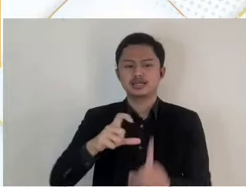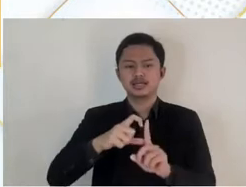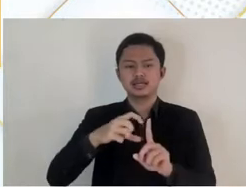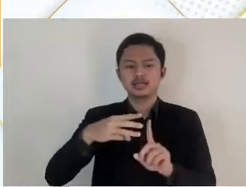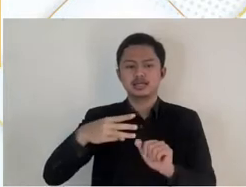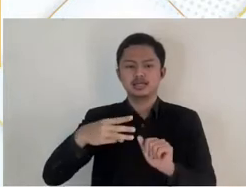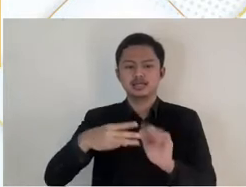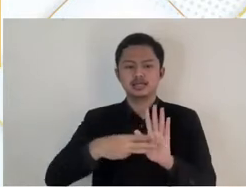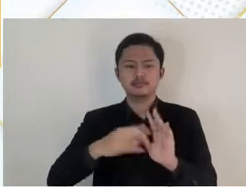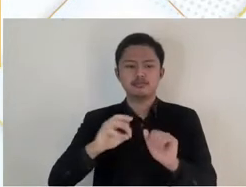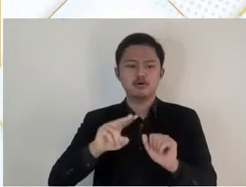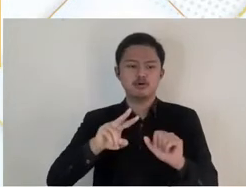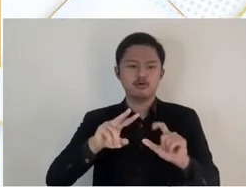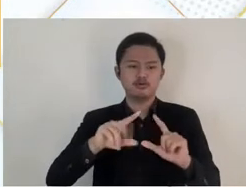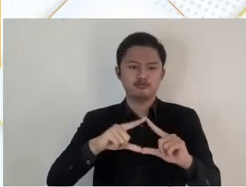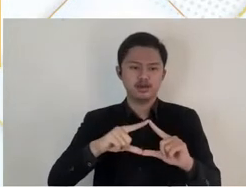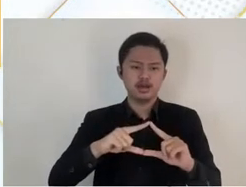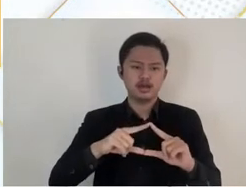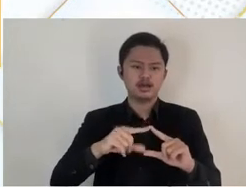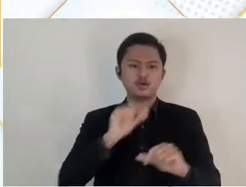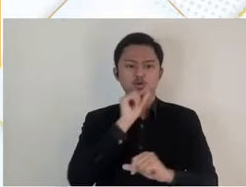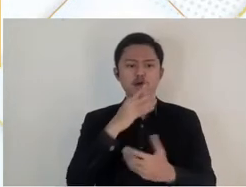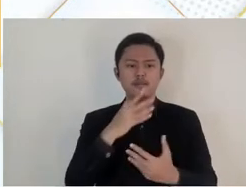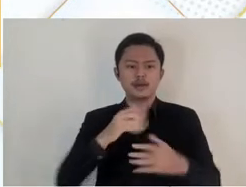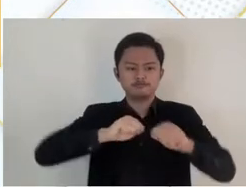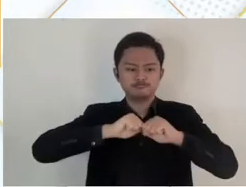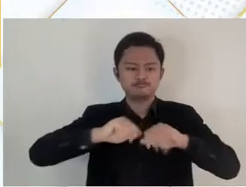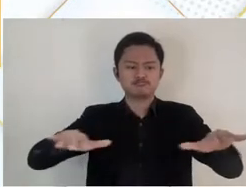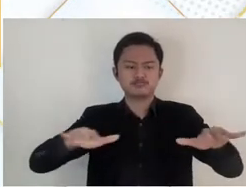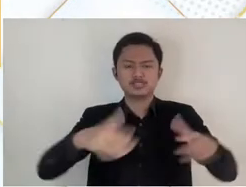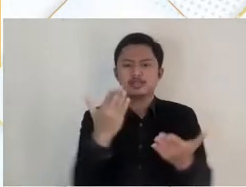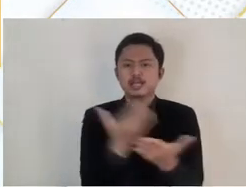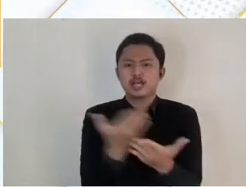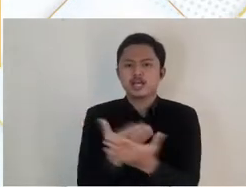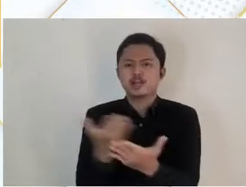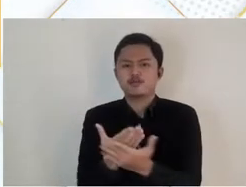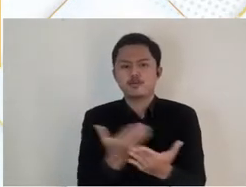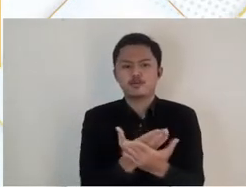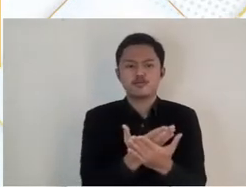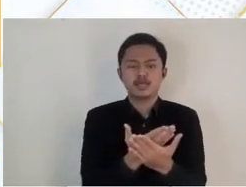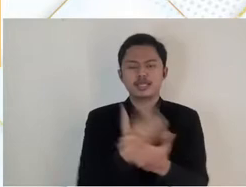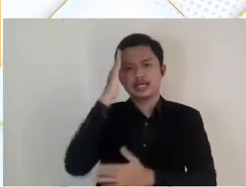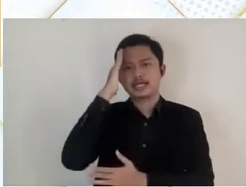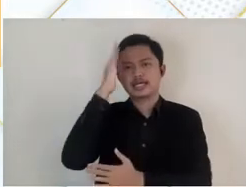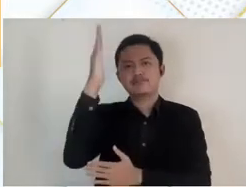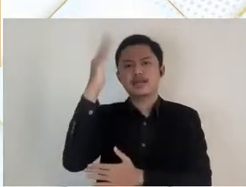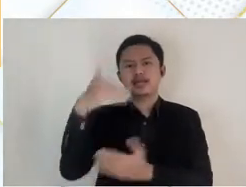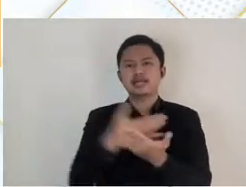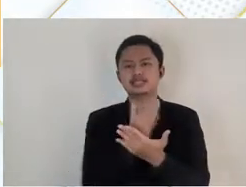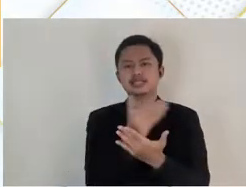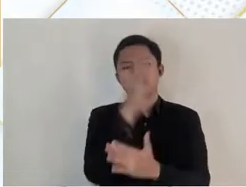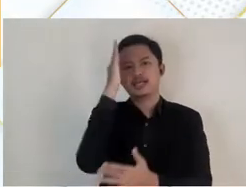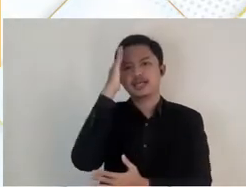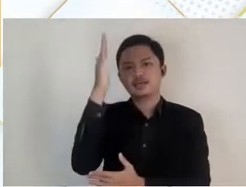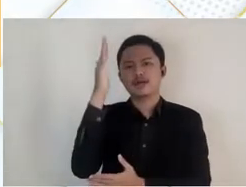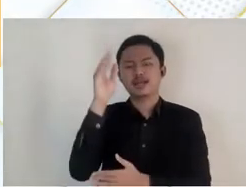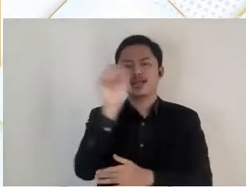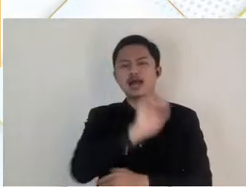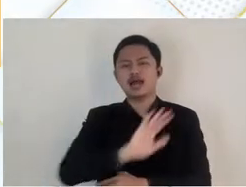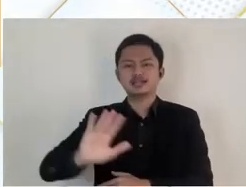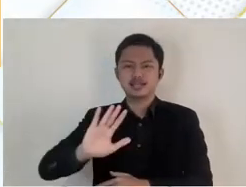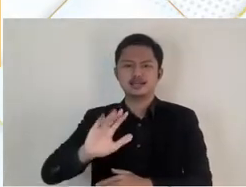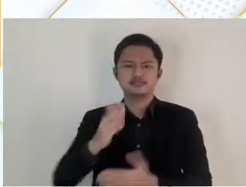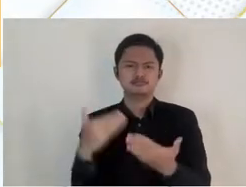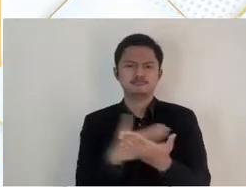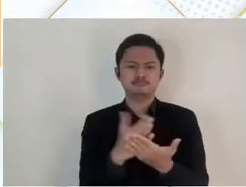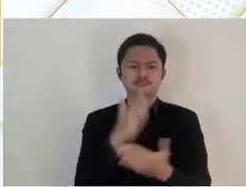to expand our document on ASEAN outlook on Indo-Pacific. And I think this is something that